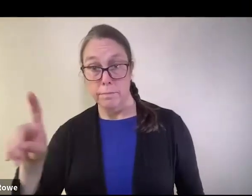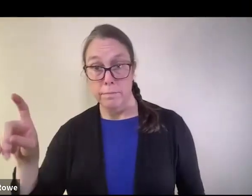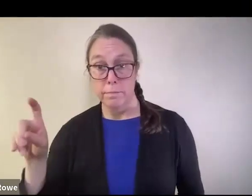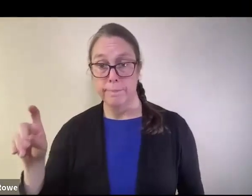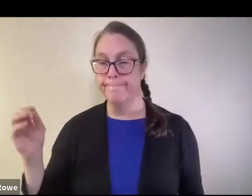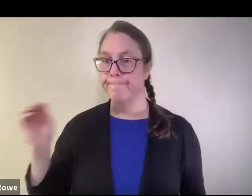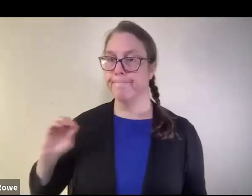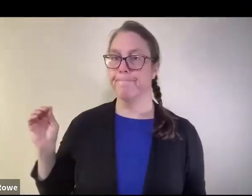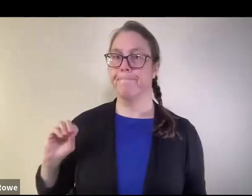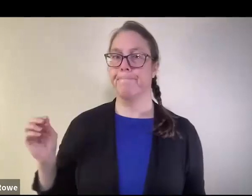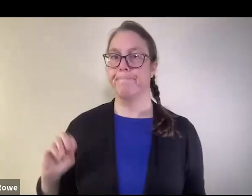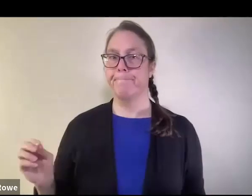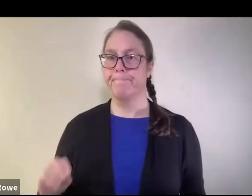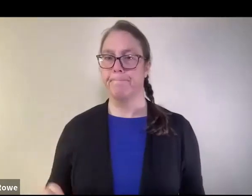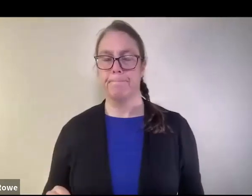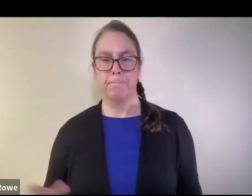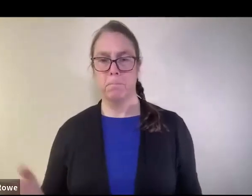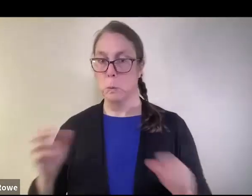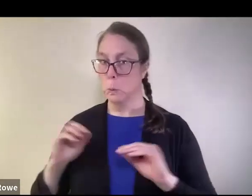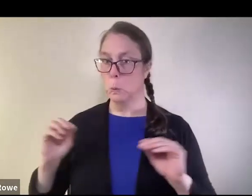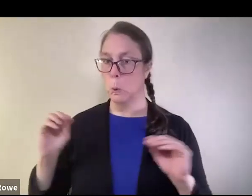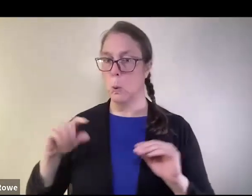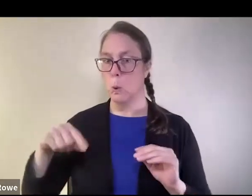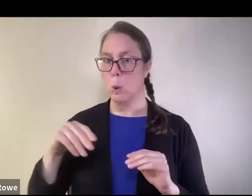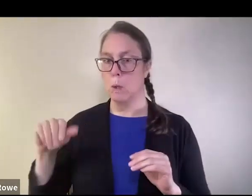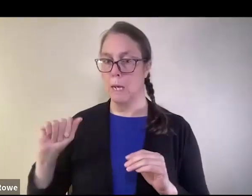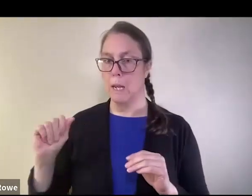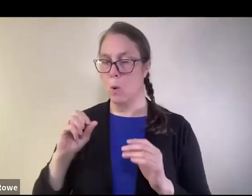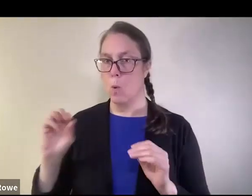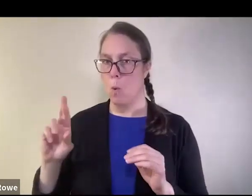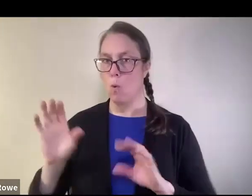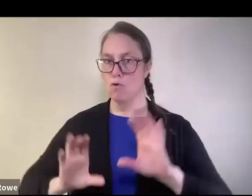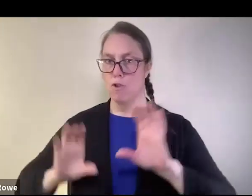No. There are no Q&A